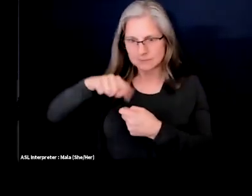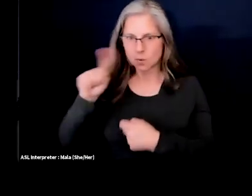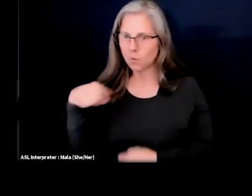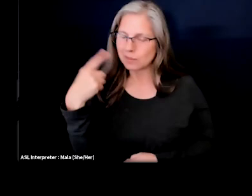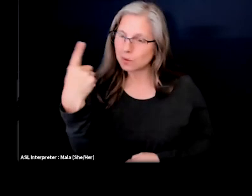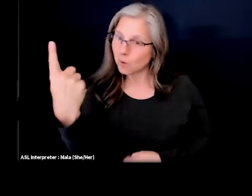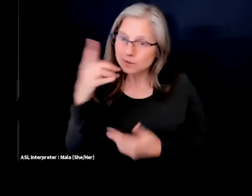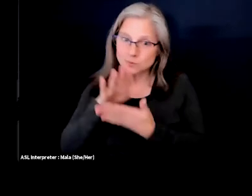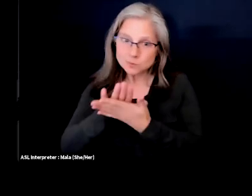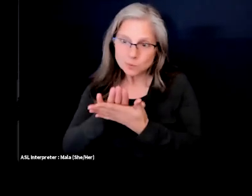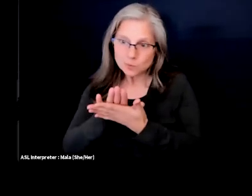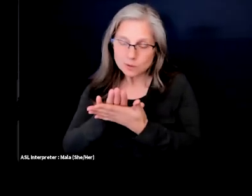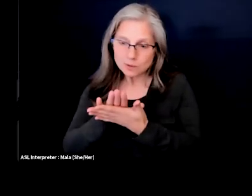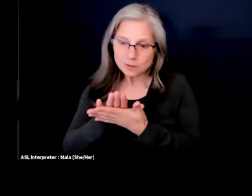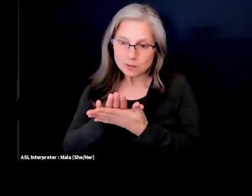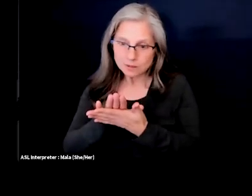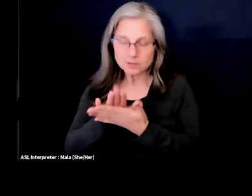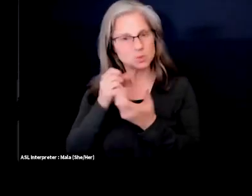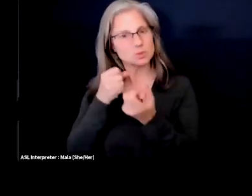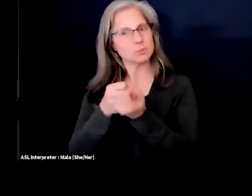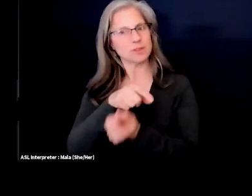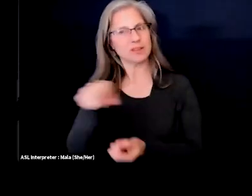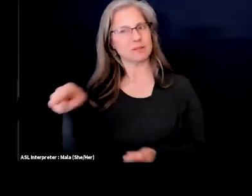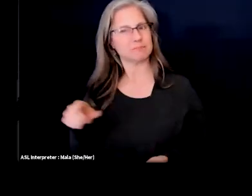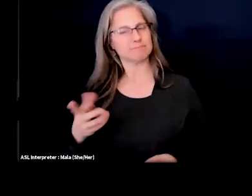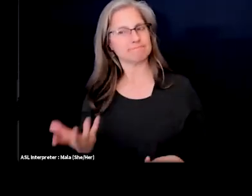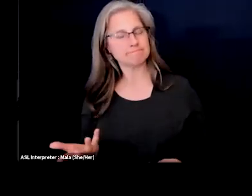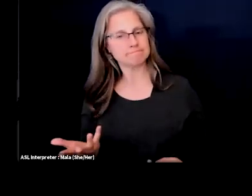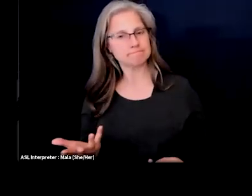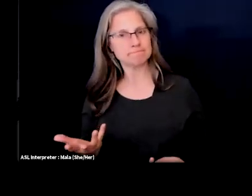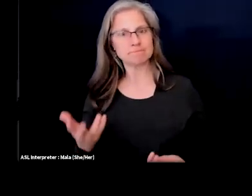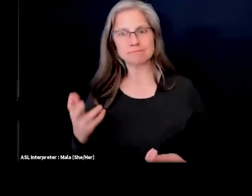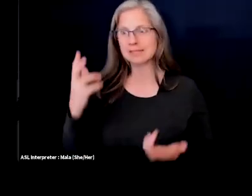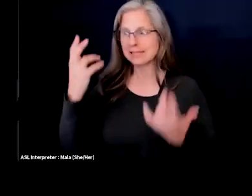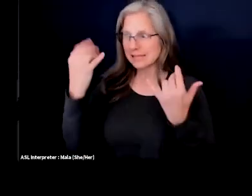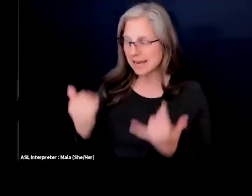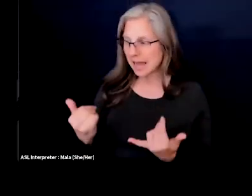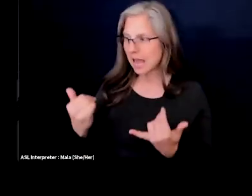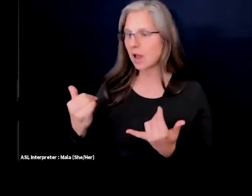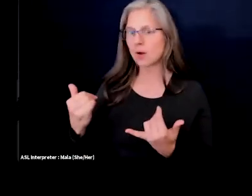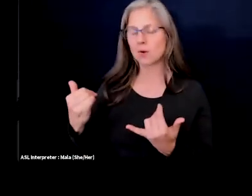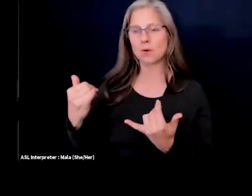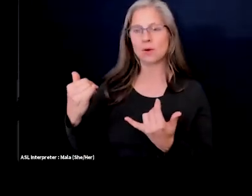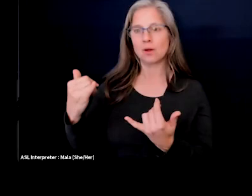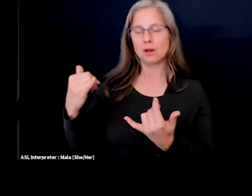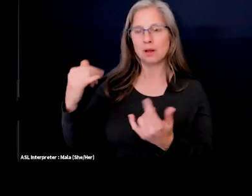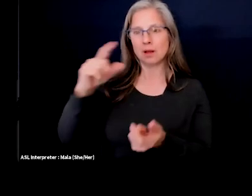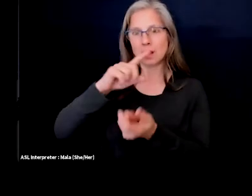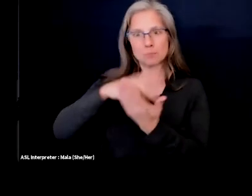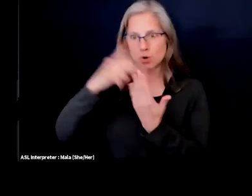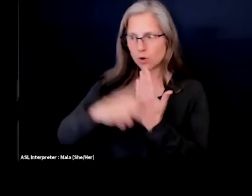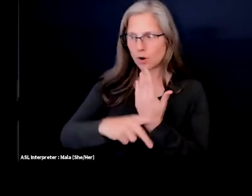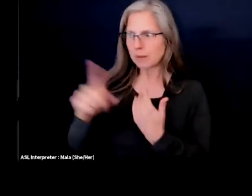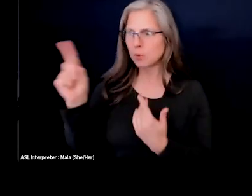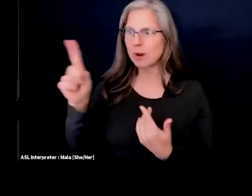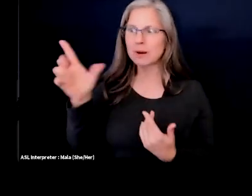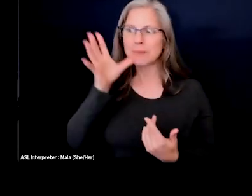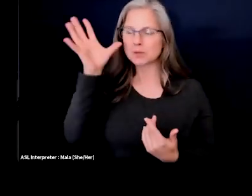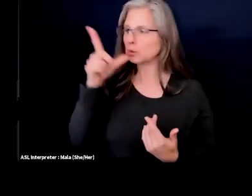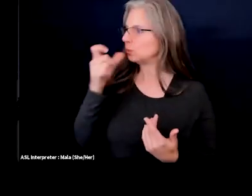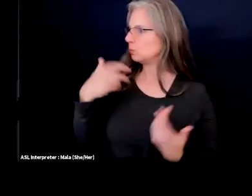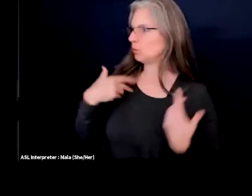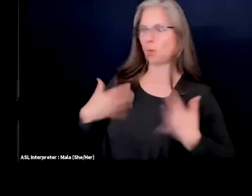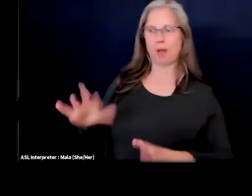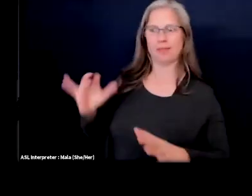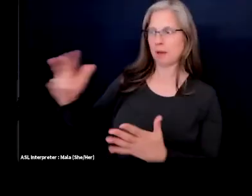1 school to support them. And now you're going to create a program where parents who don't want this